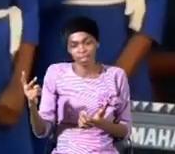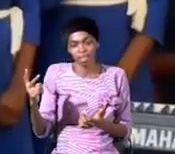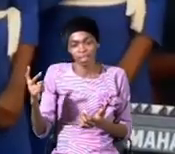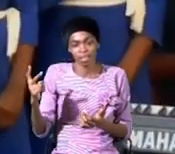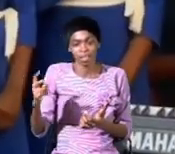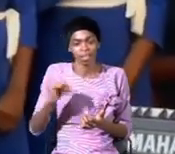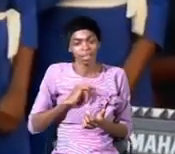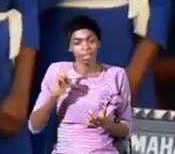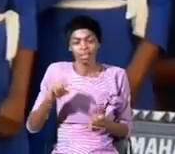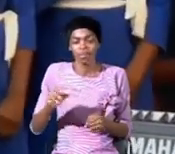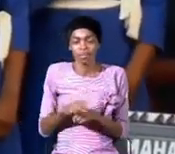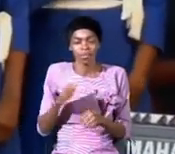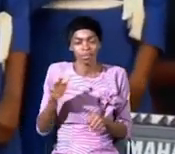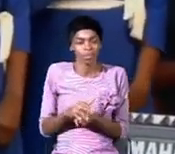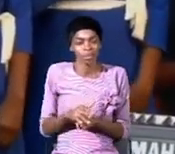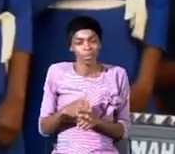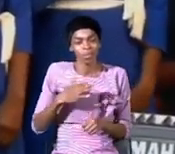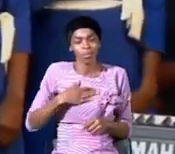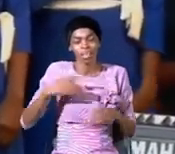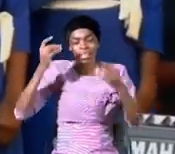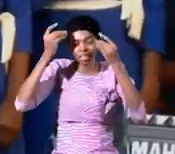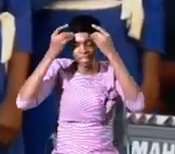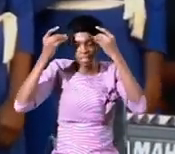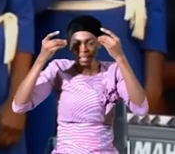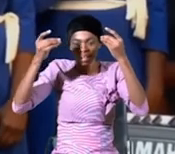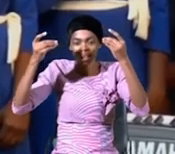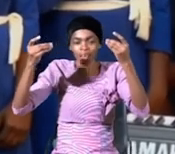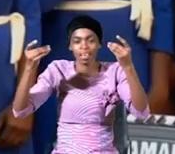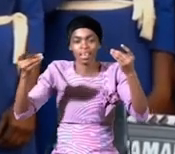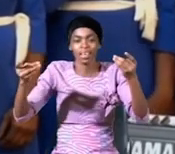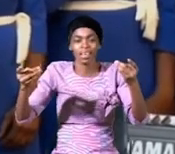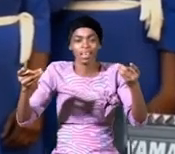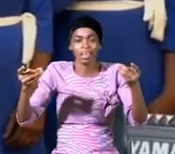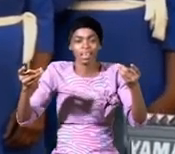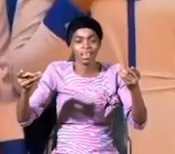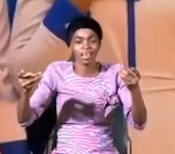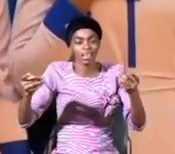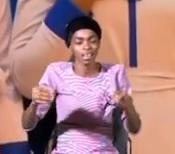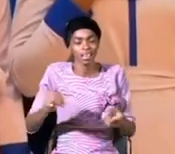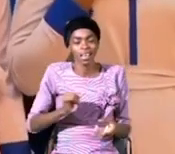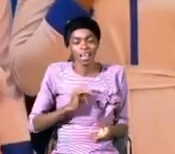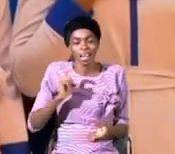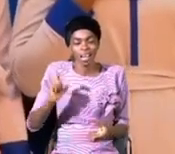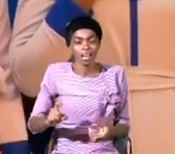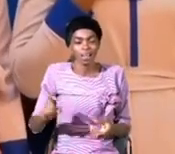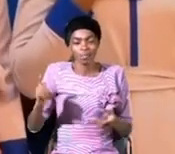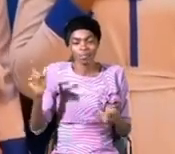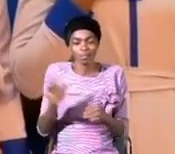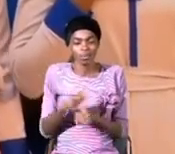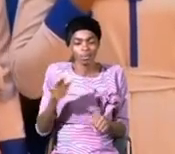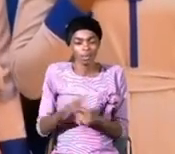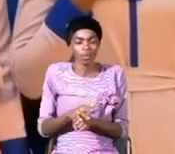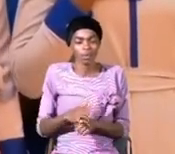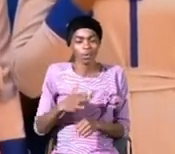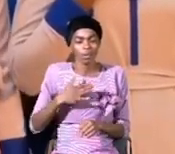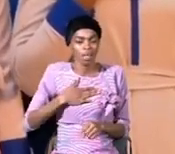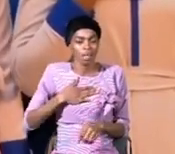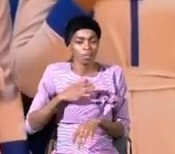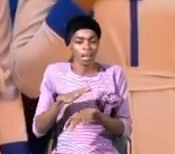I must fulfill my destiny. I must fulfill my call. I